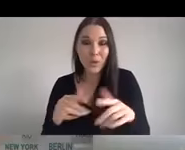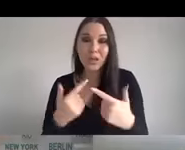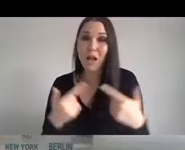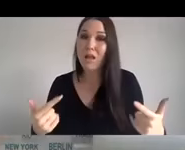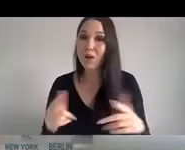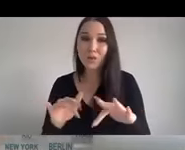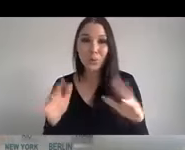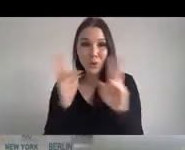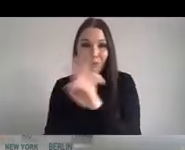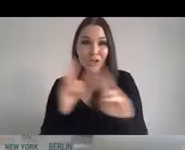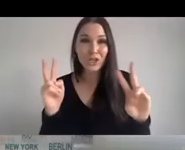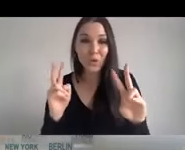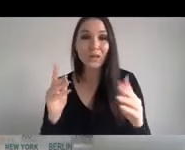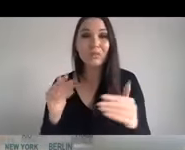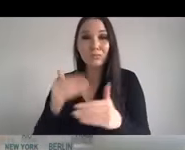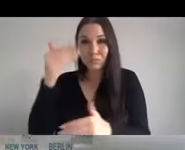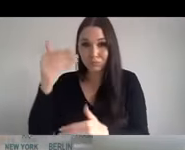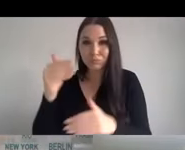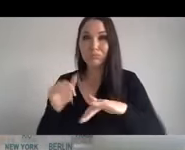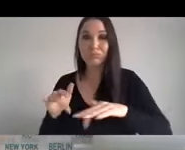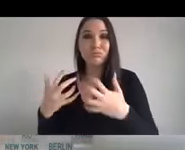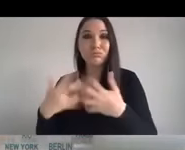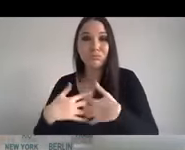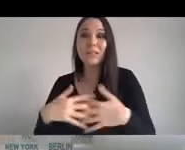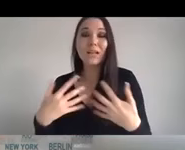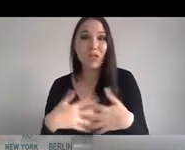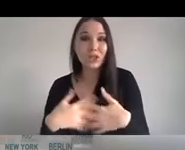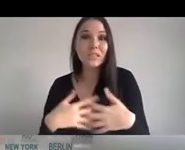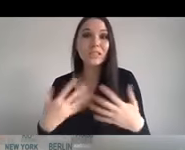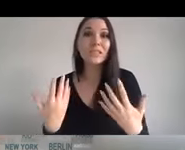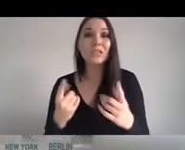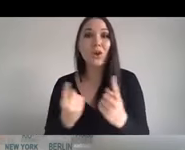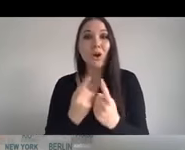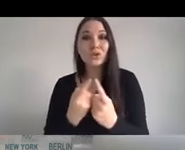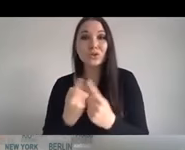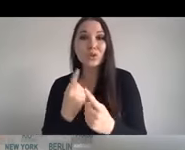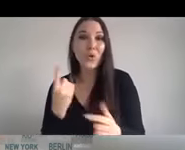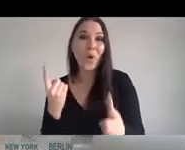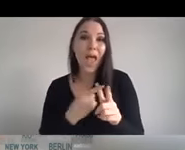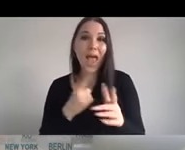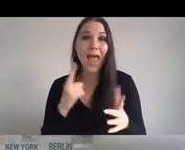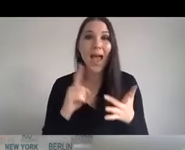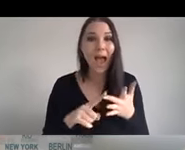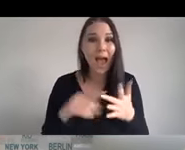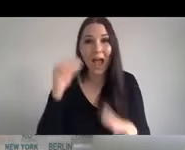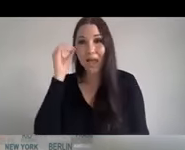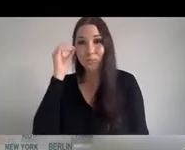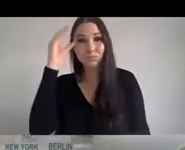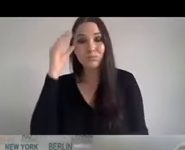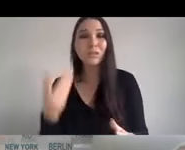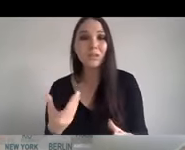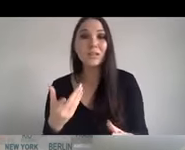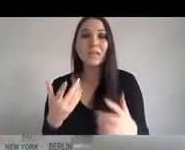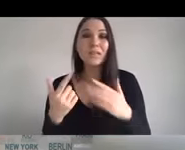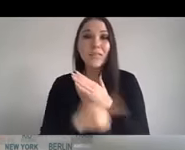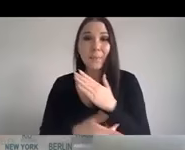vision, both with some conventional technologies and then also with artificial intelligence, deep learning technologies,